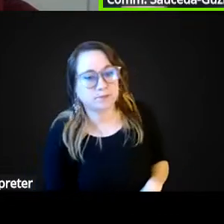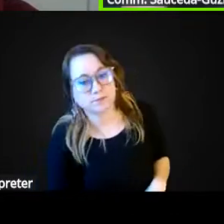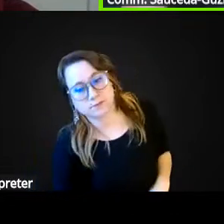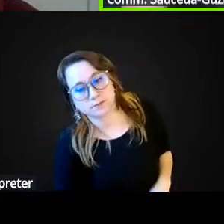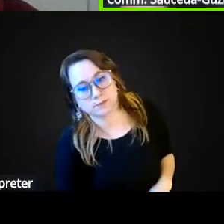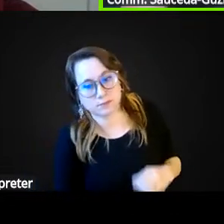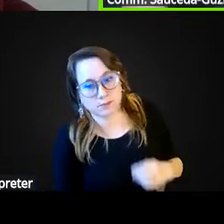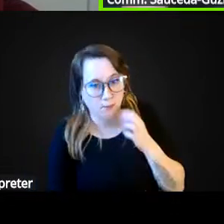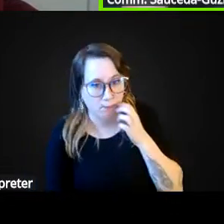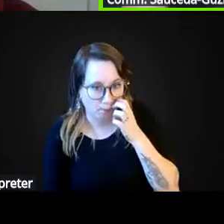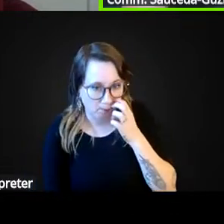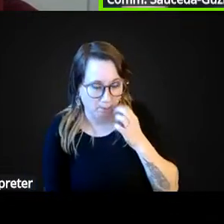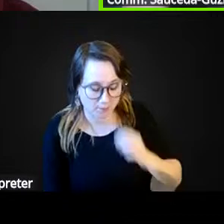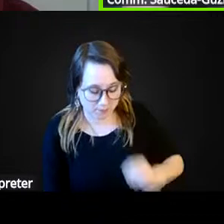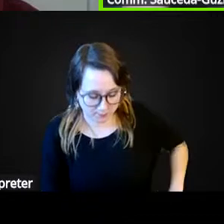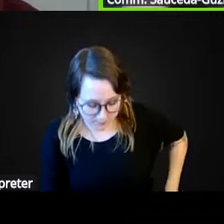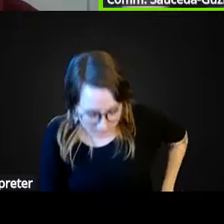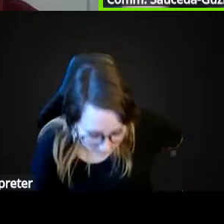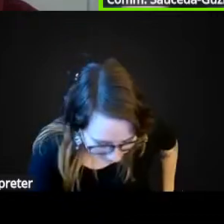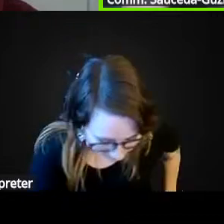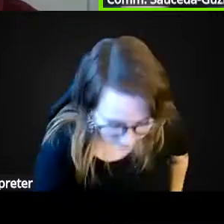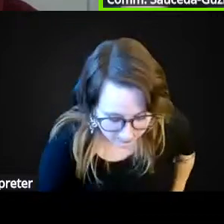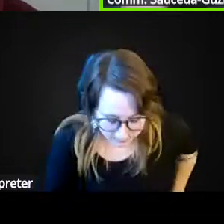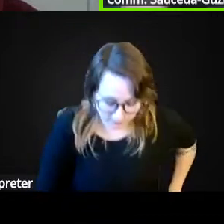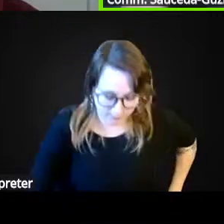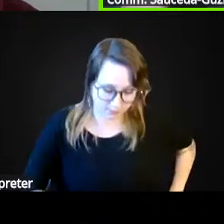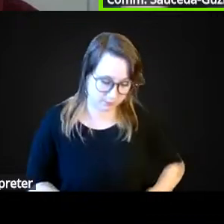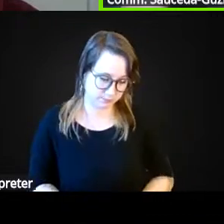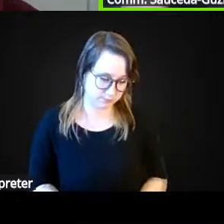Okay. Pulling this back up.